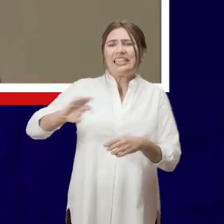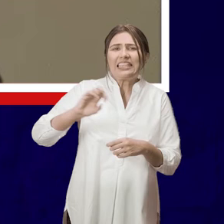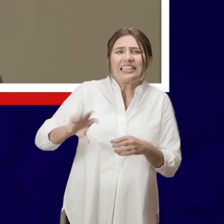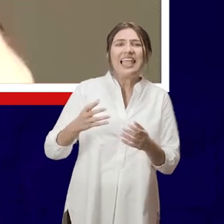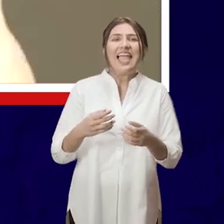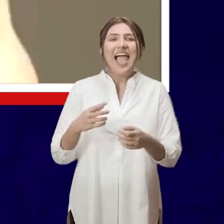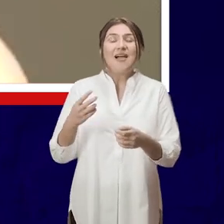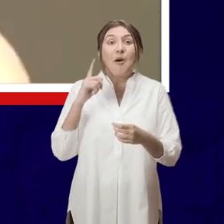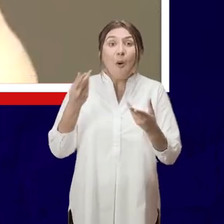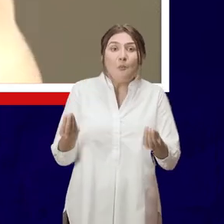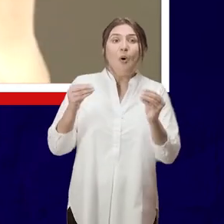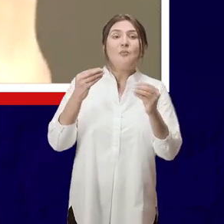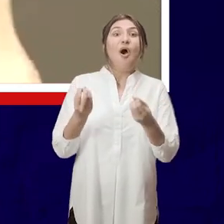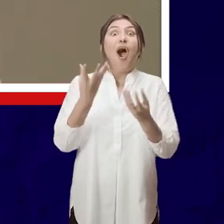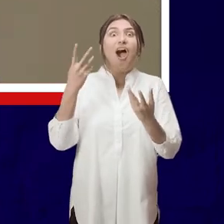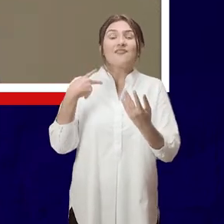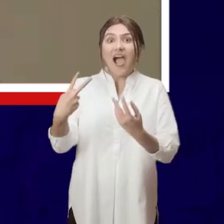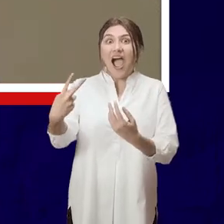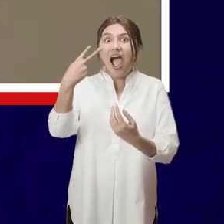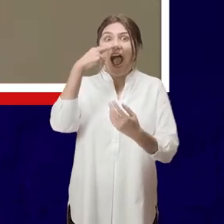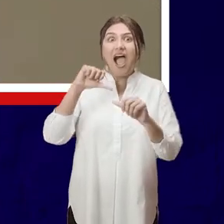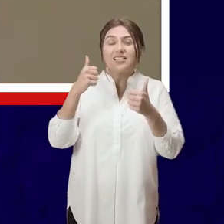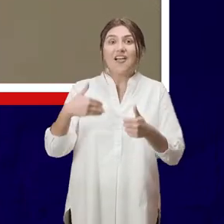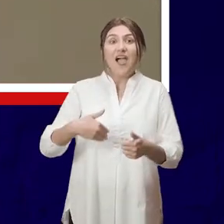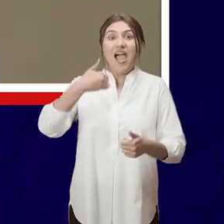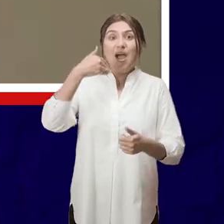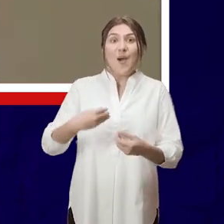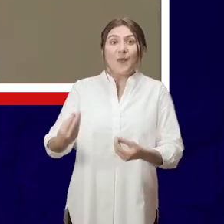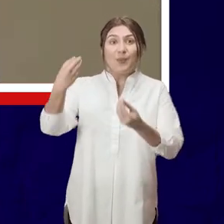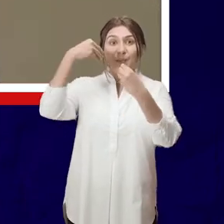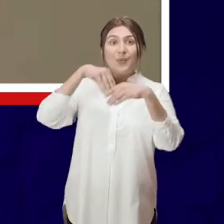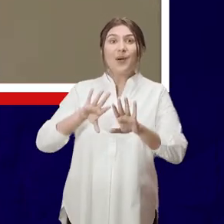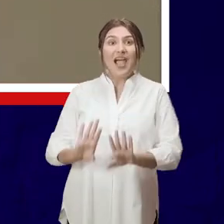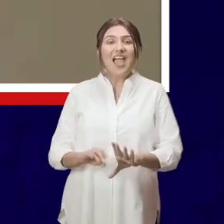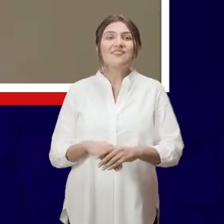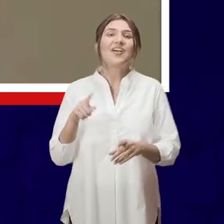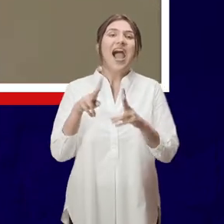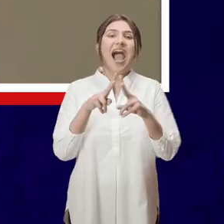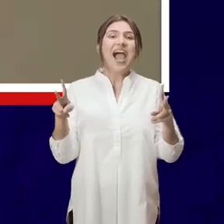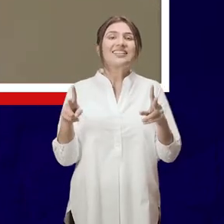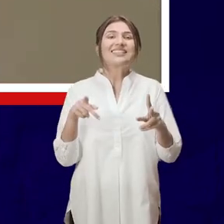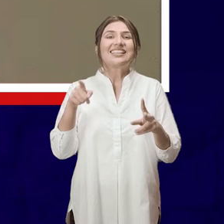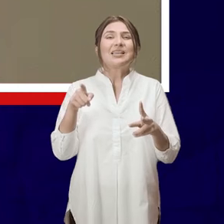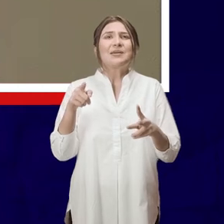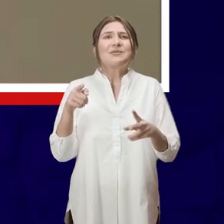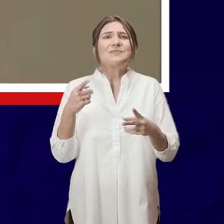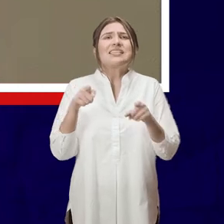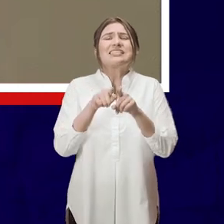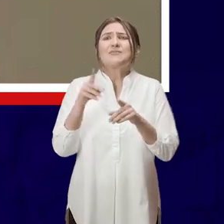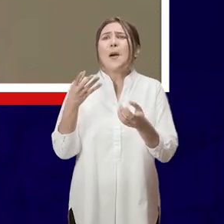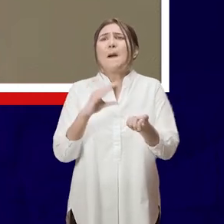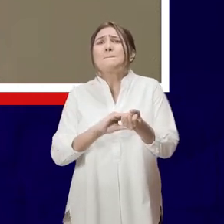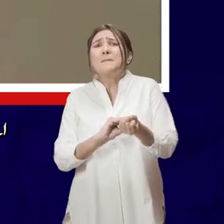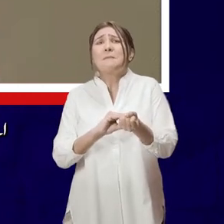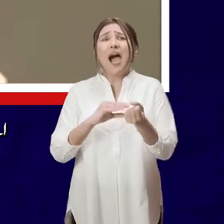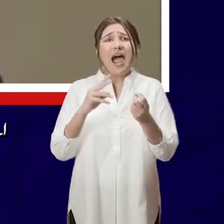and the smoke gets into their eyes, they inhale it, and their lungs, everything is, you know, they really suffer such diseases, I can't